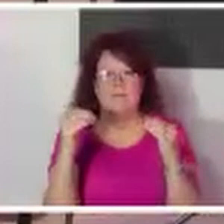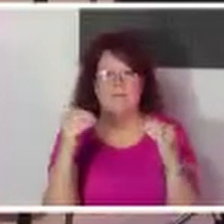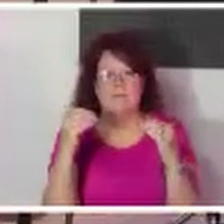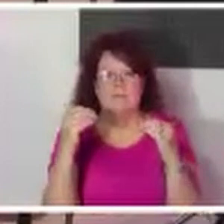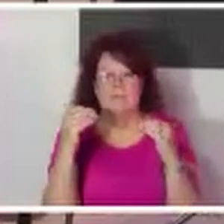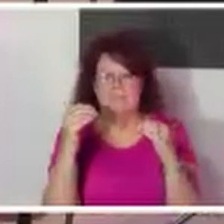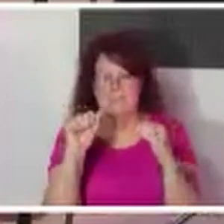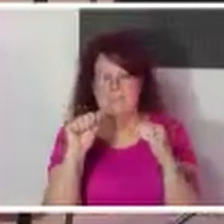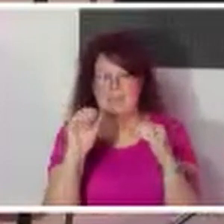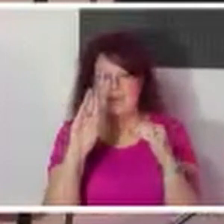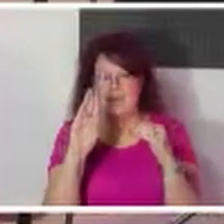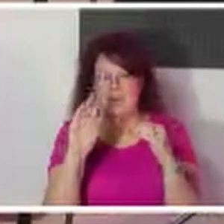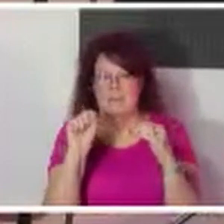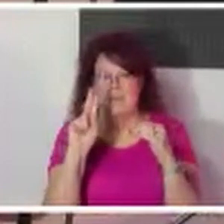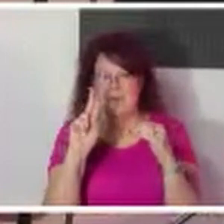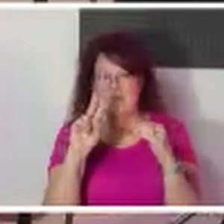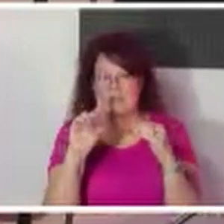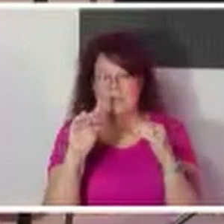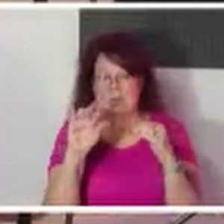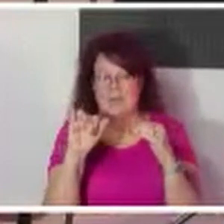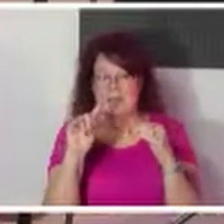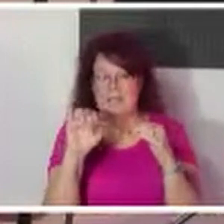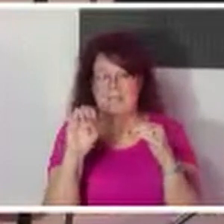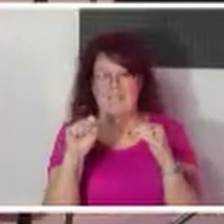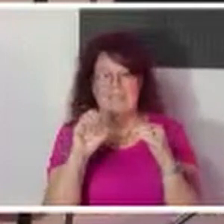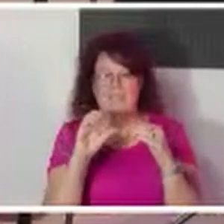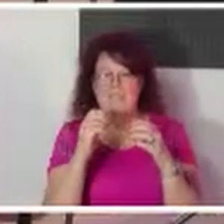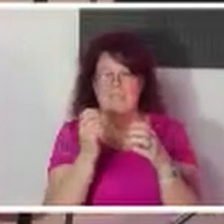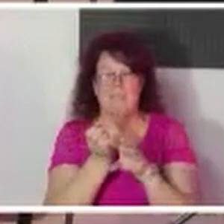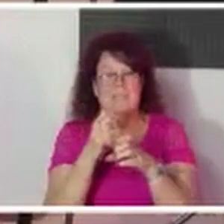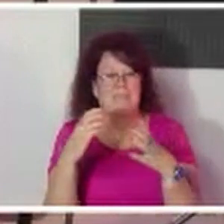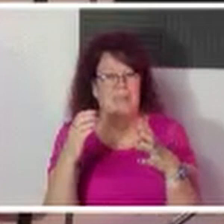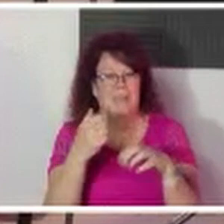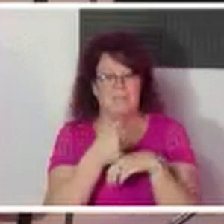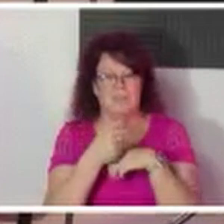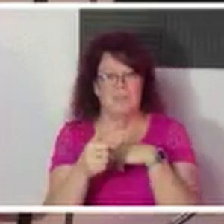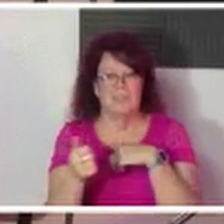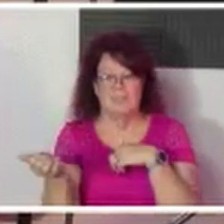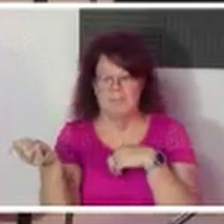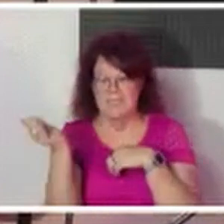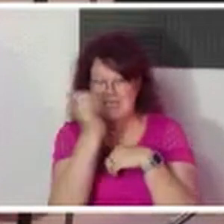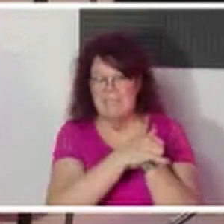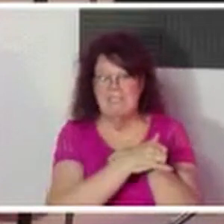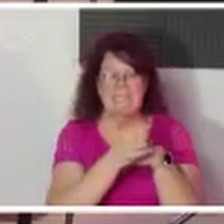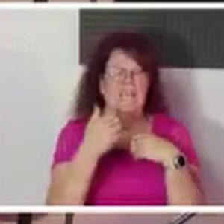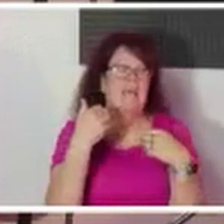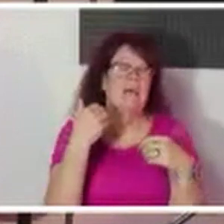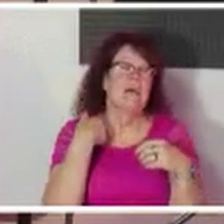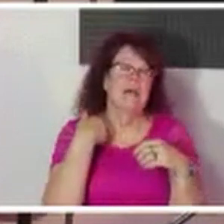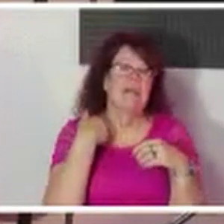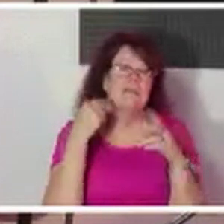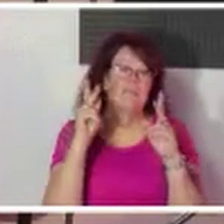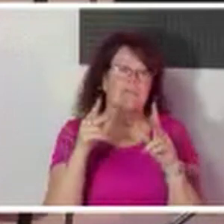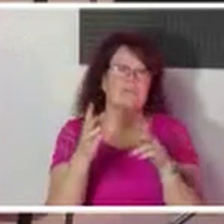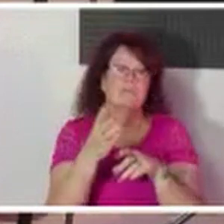that makes a lot of charges ridiculous given the context. I had a client that was charged with stealing